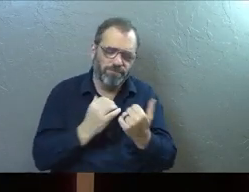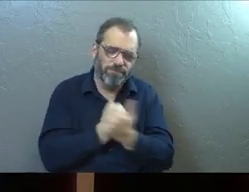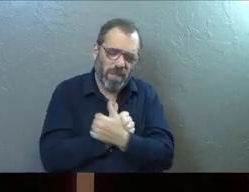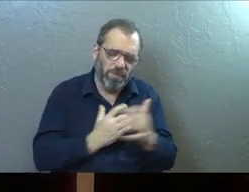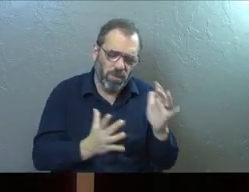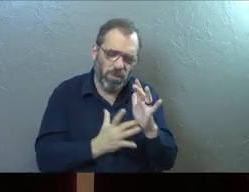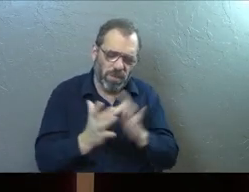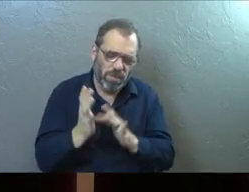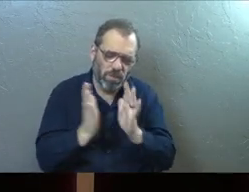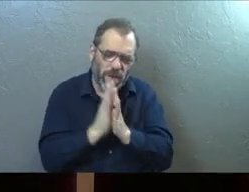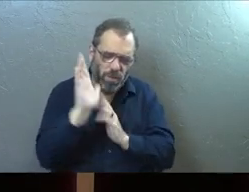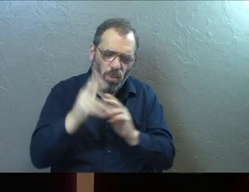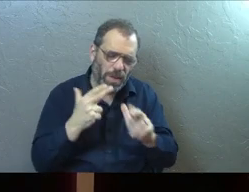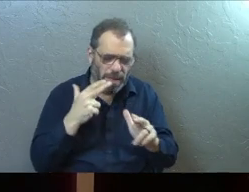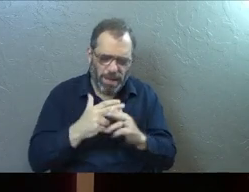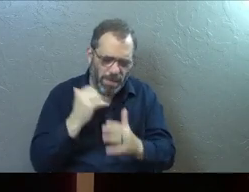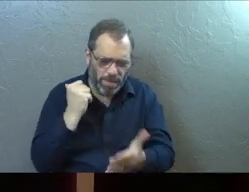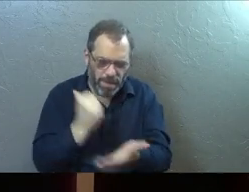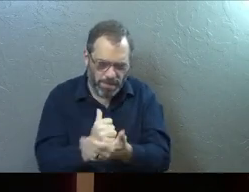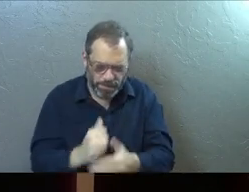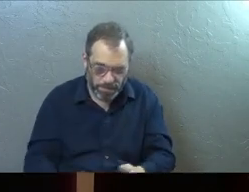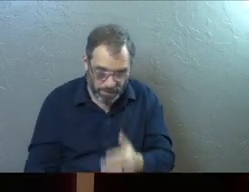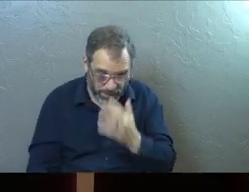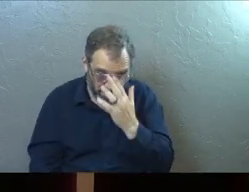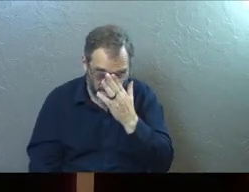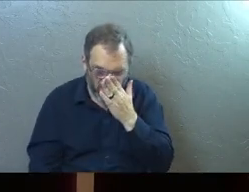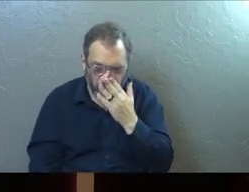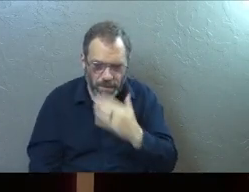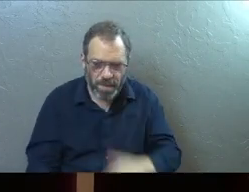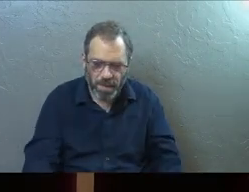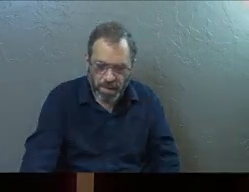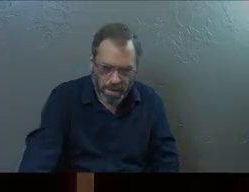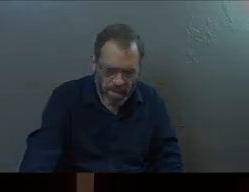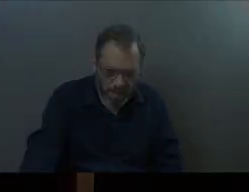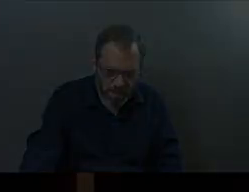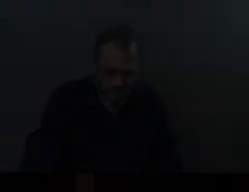Jesus. We just pray this in your name. Amen. Amen. Amen. So we're going to worship.